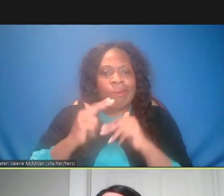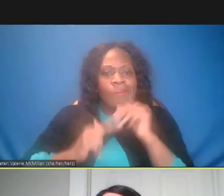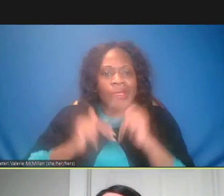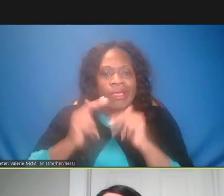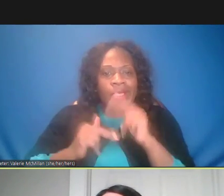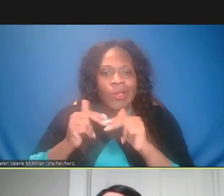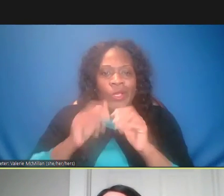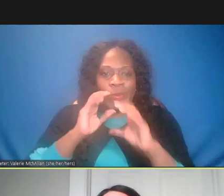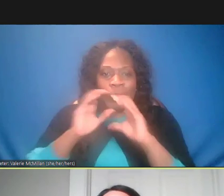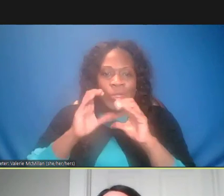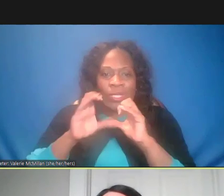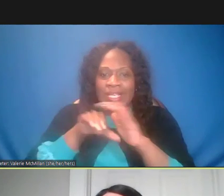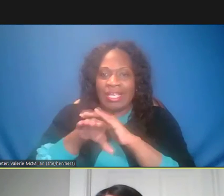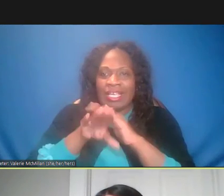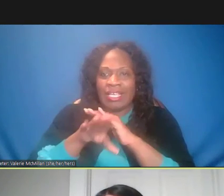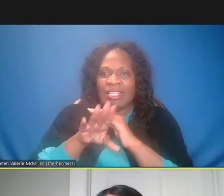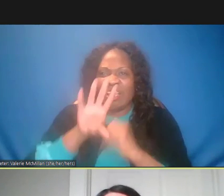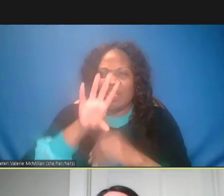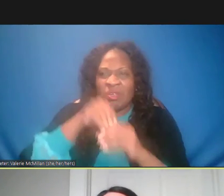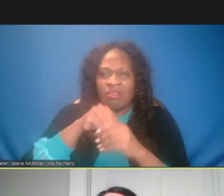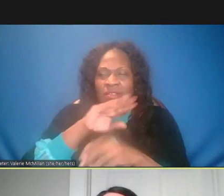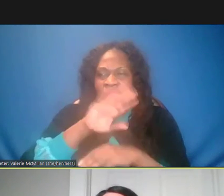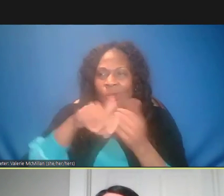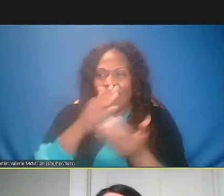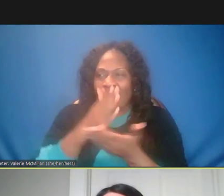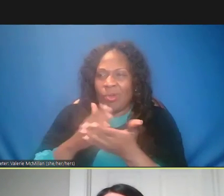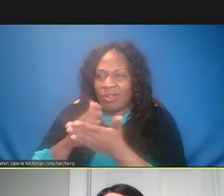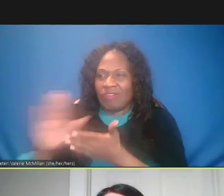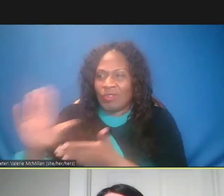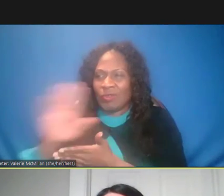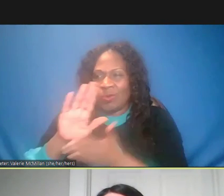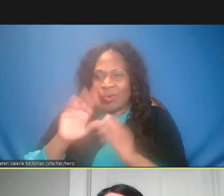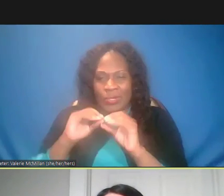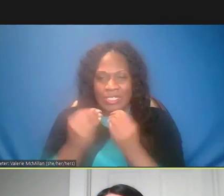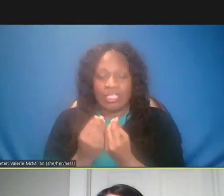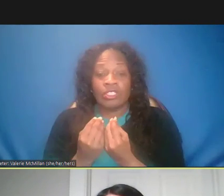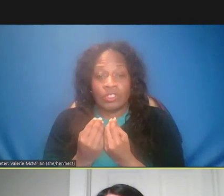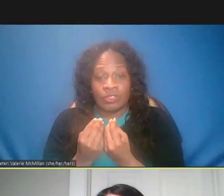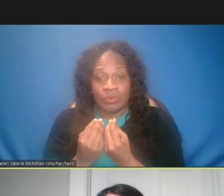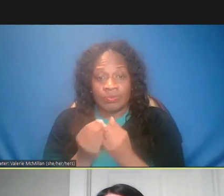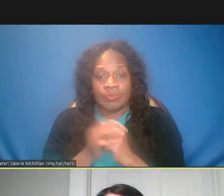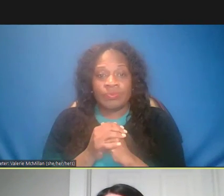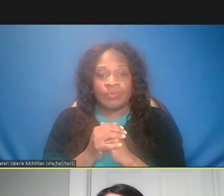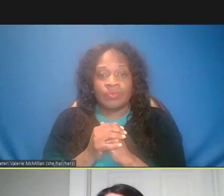in communication access within all aspects of your organization.